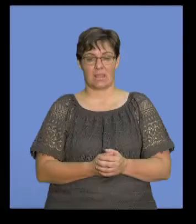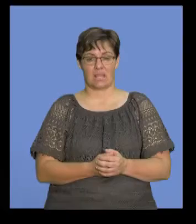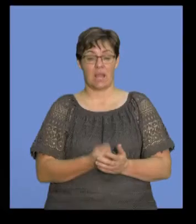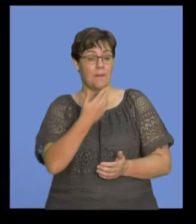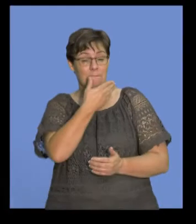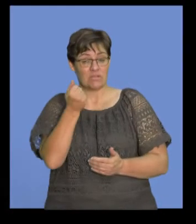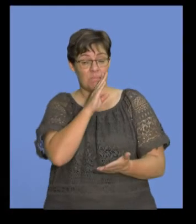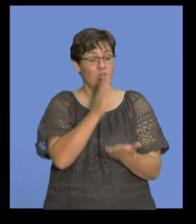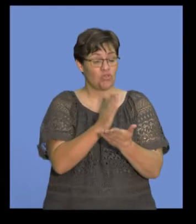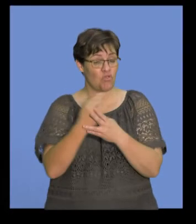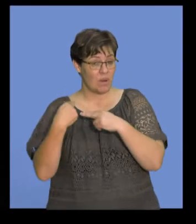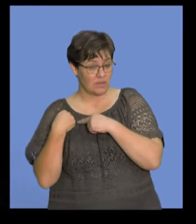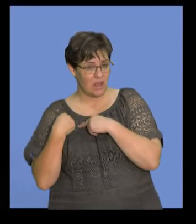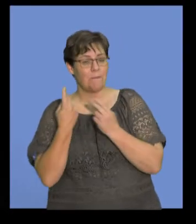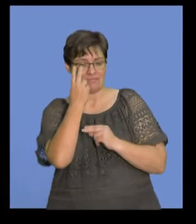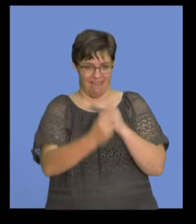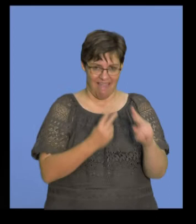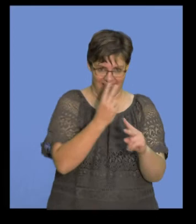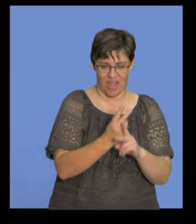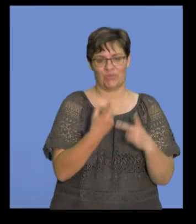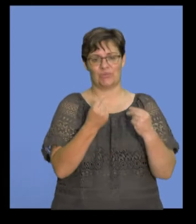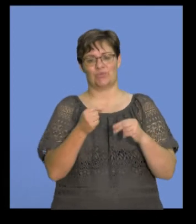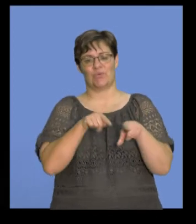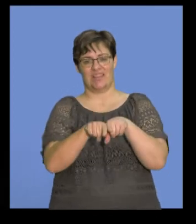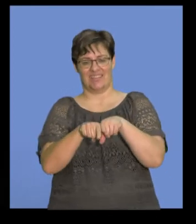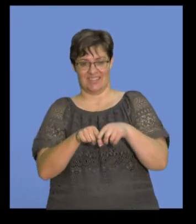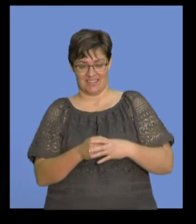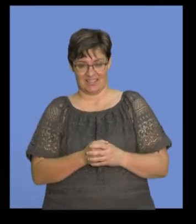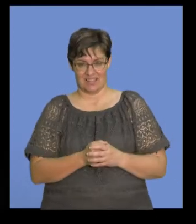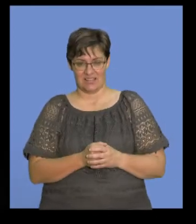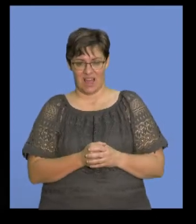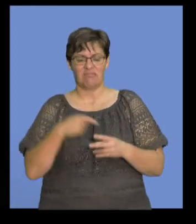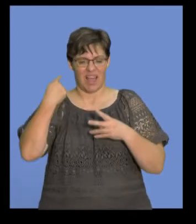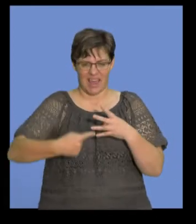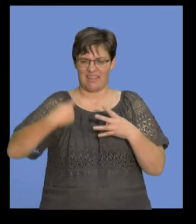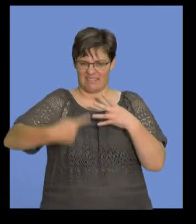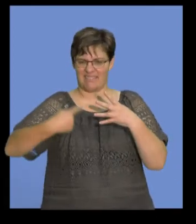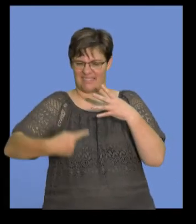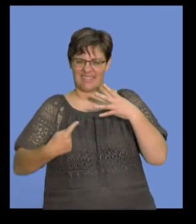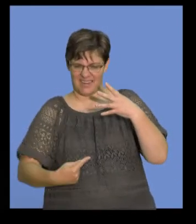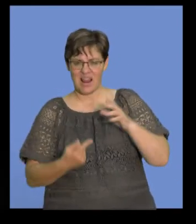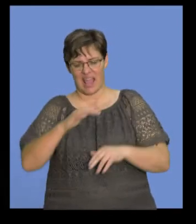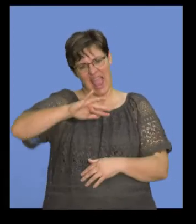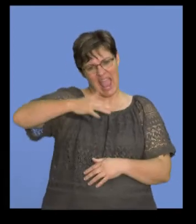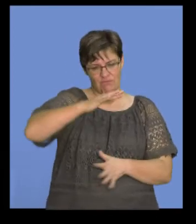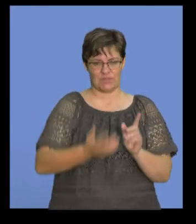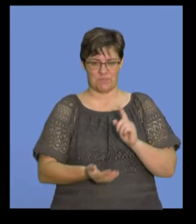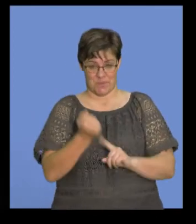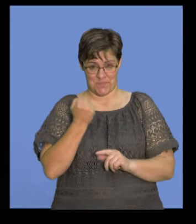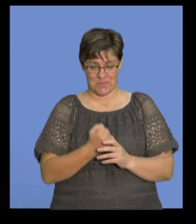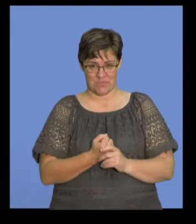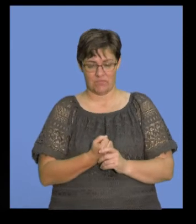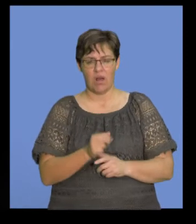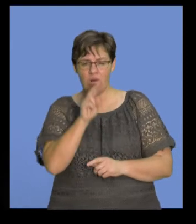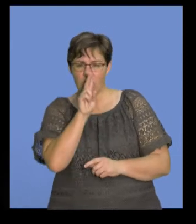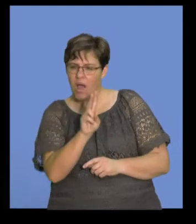The best way to ensure reliability is to repeat the experiment several times and to obtain an average.